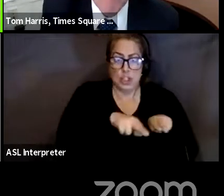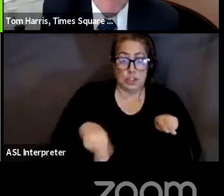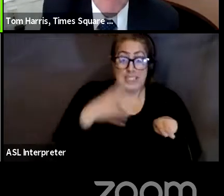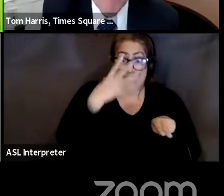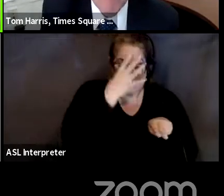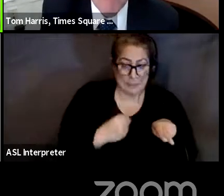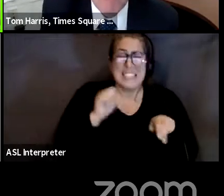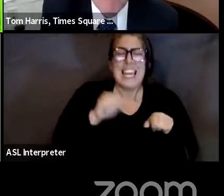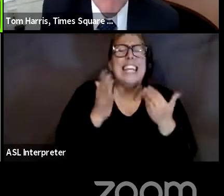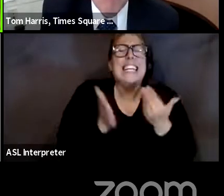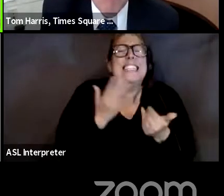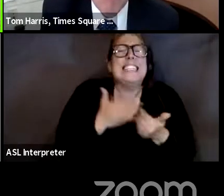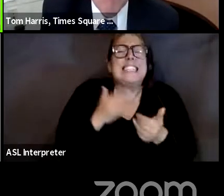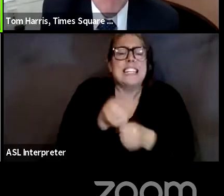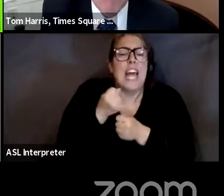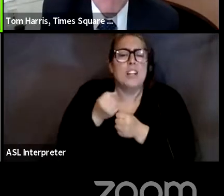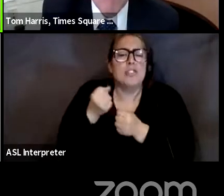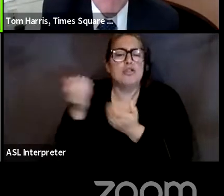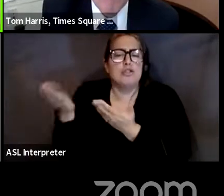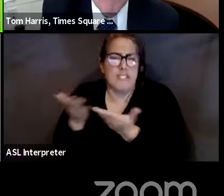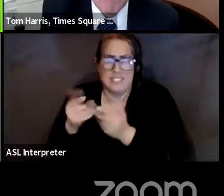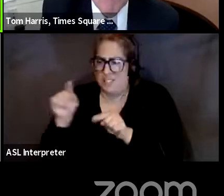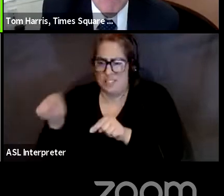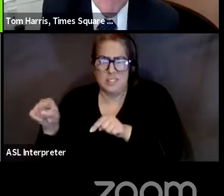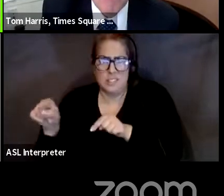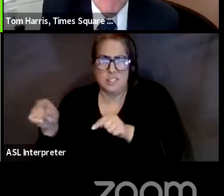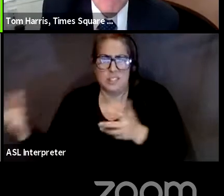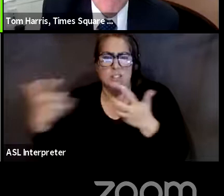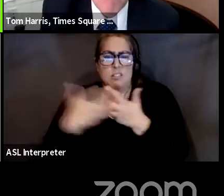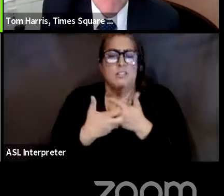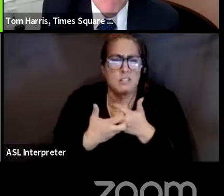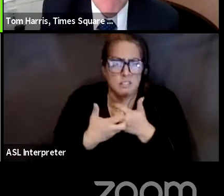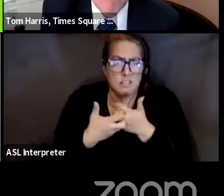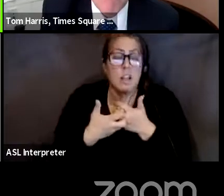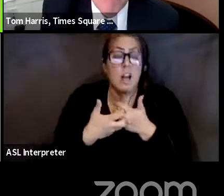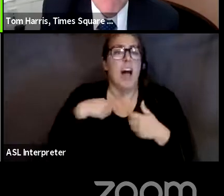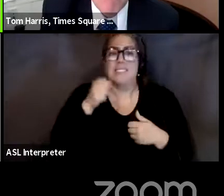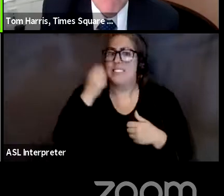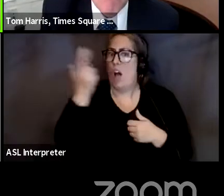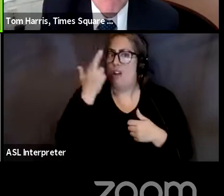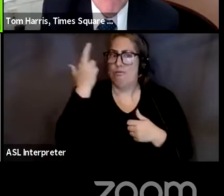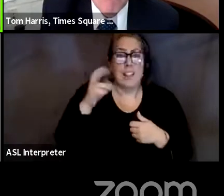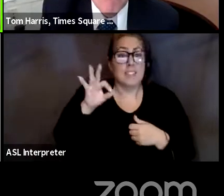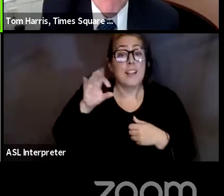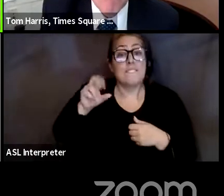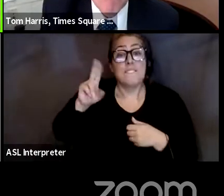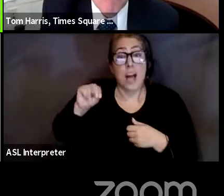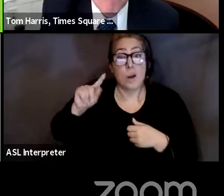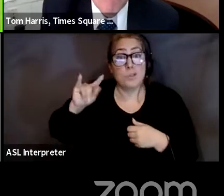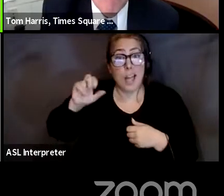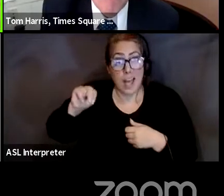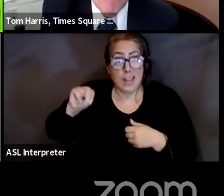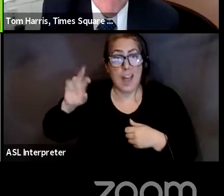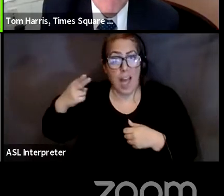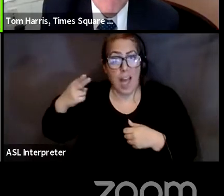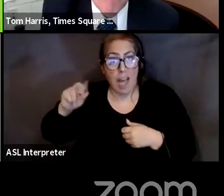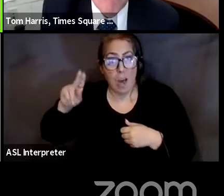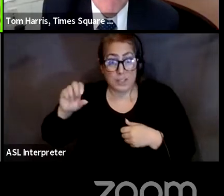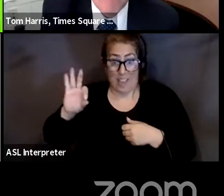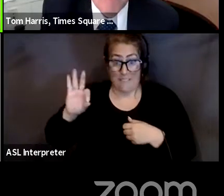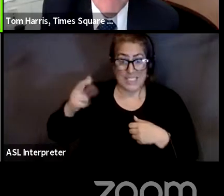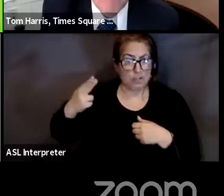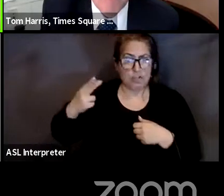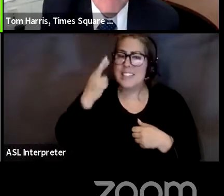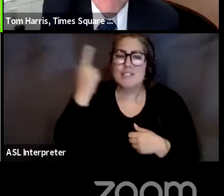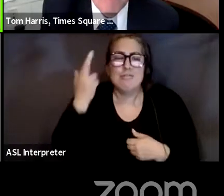services. And without even realizing that Fountain House existed, I basically was replicating what I experienced